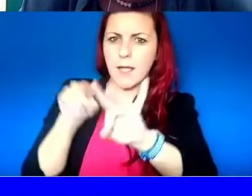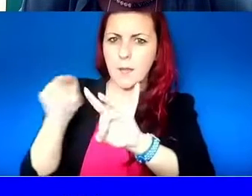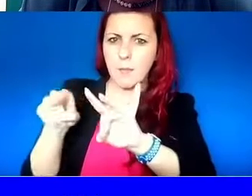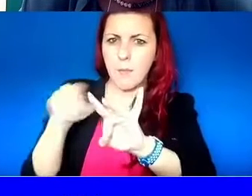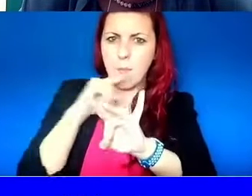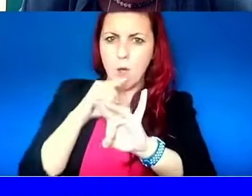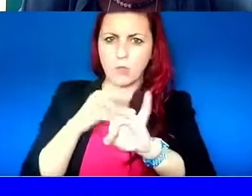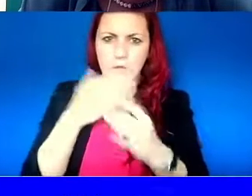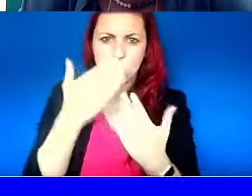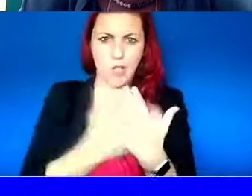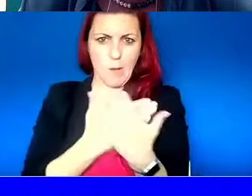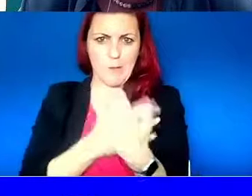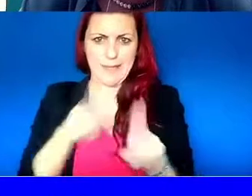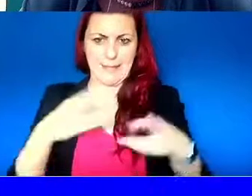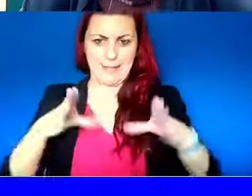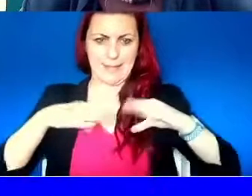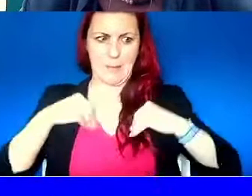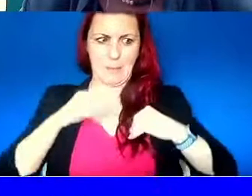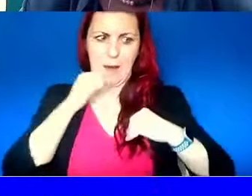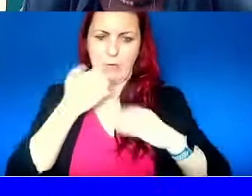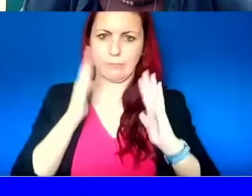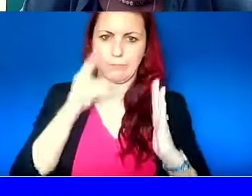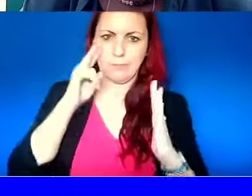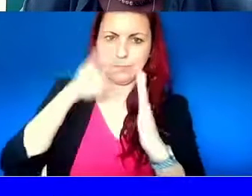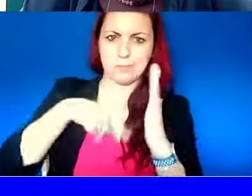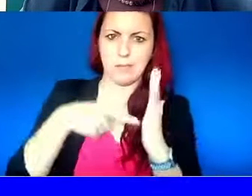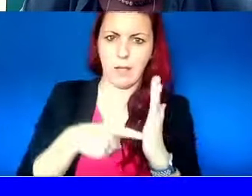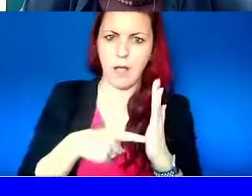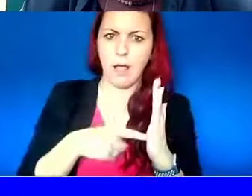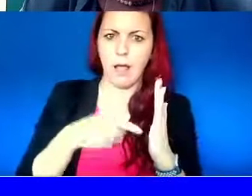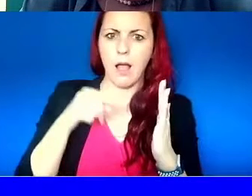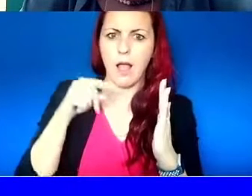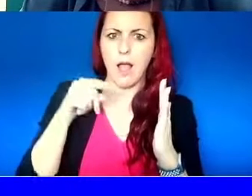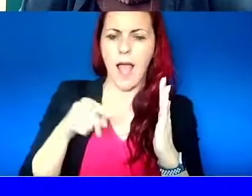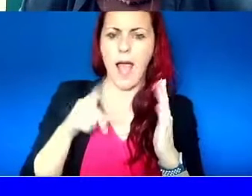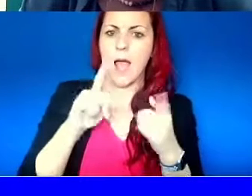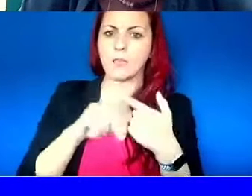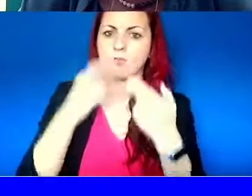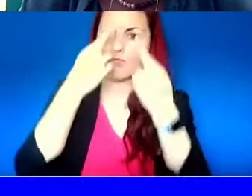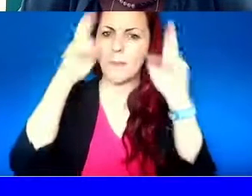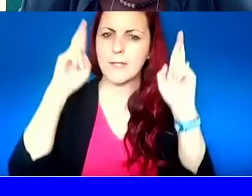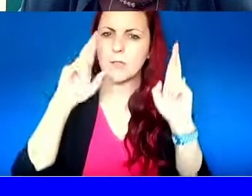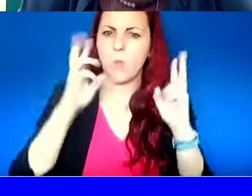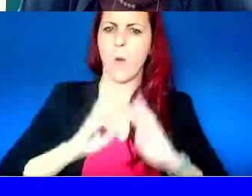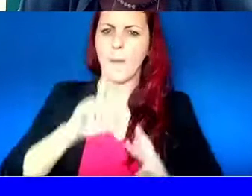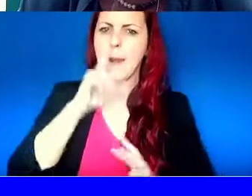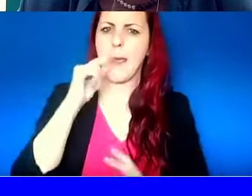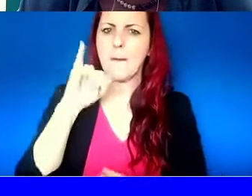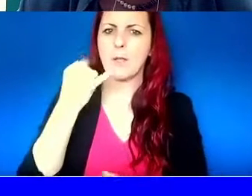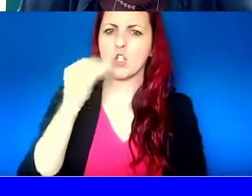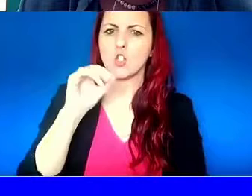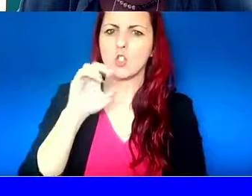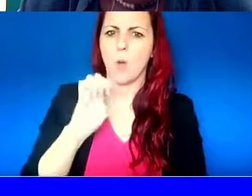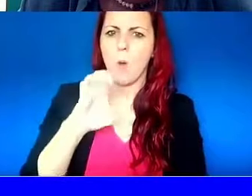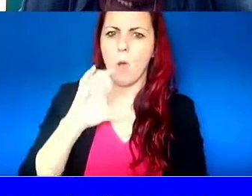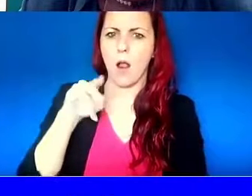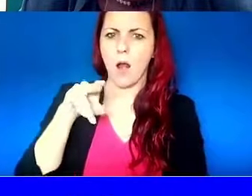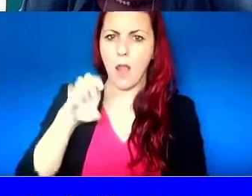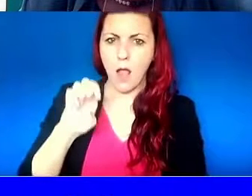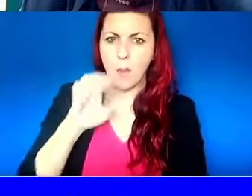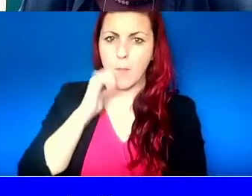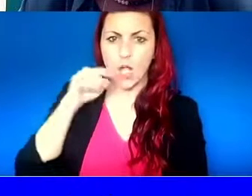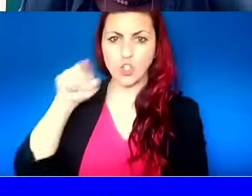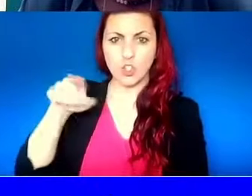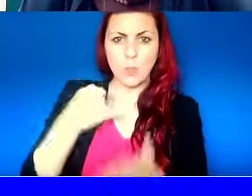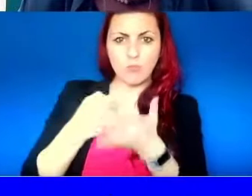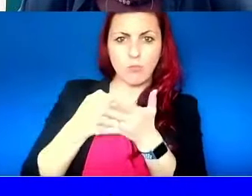couldn't access. We also represented Joan Clark in her High Court challenge to the refusal to let her